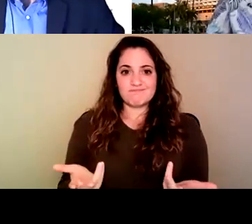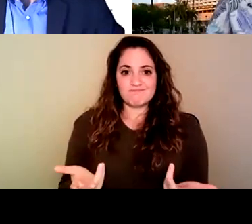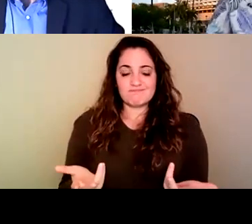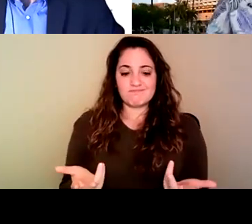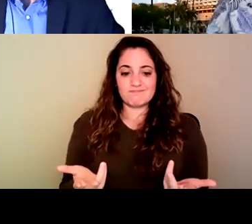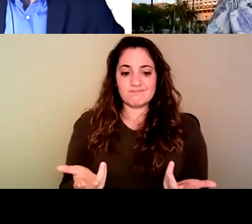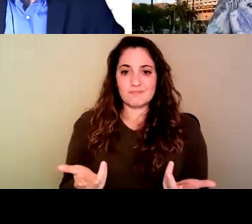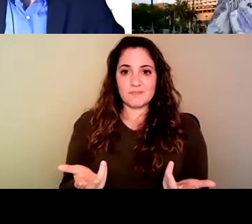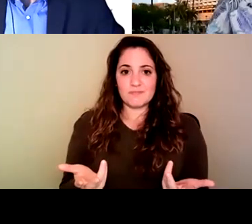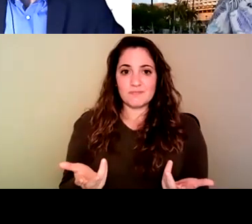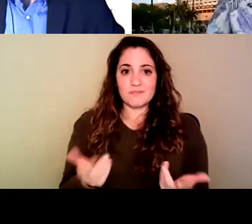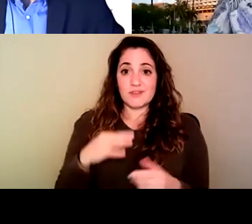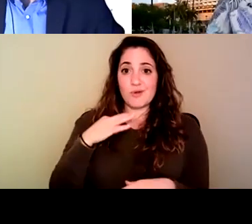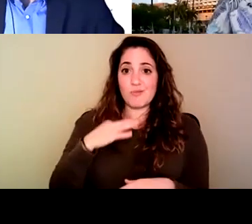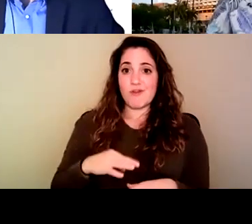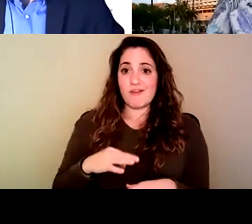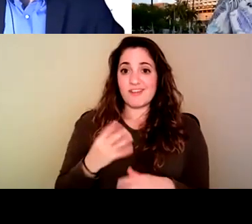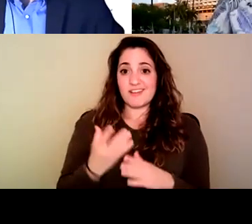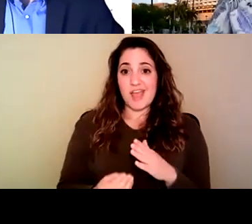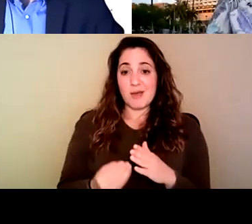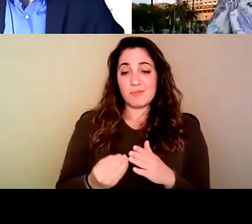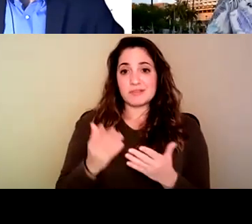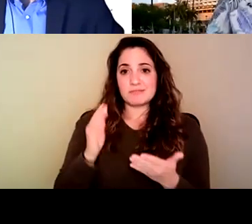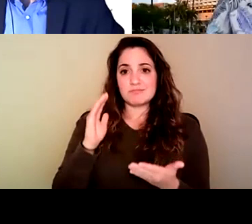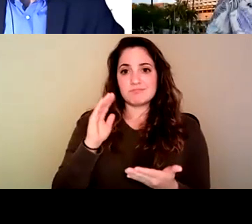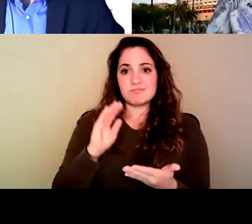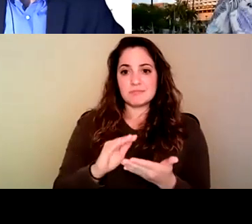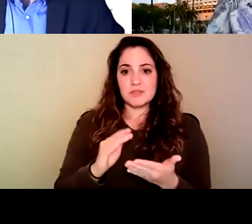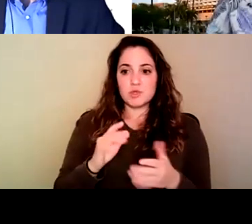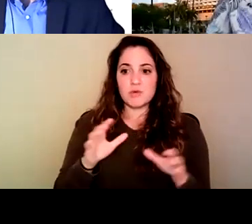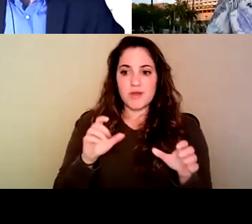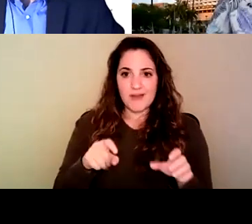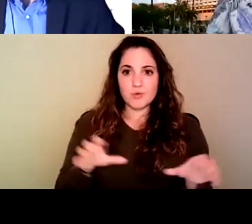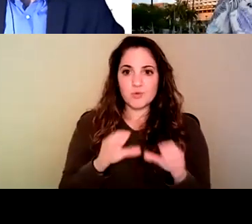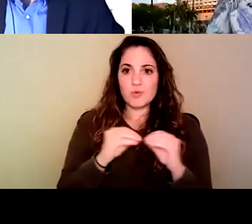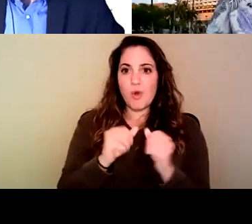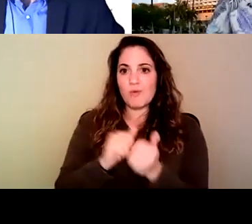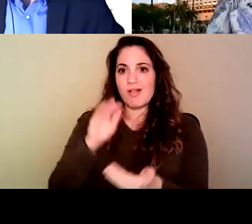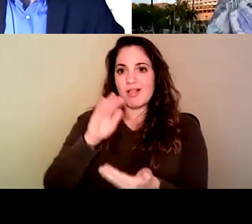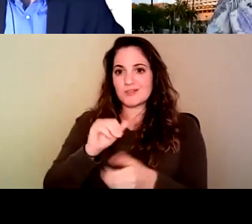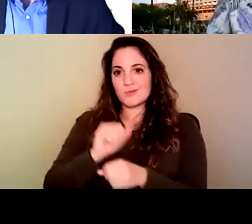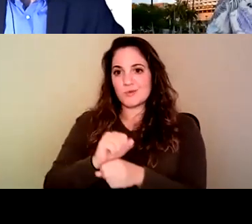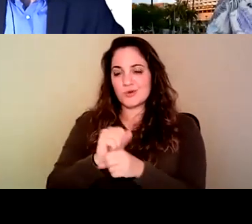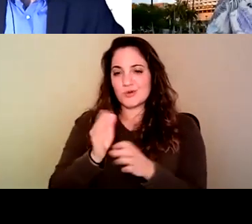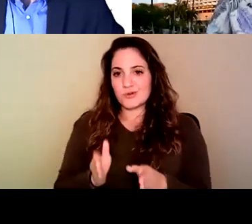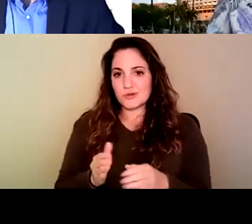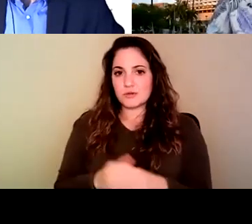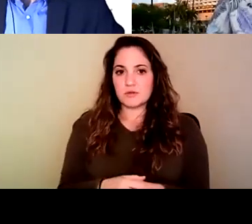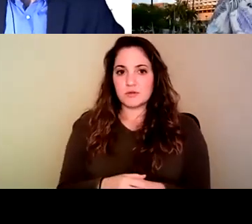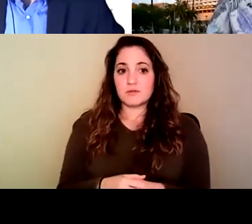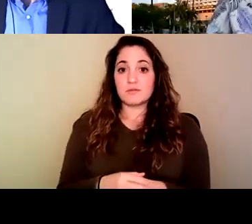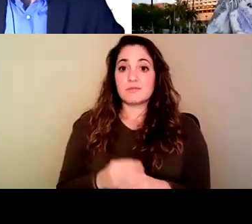shrinking profit gap at this point, where you have to do more with less. And I think from an